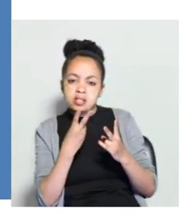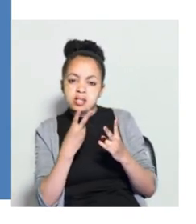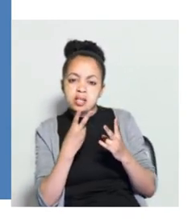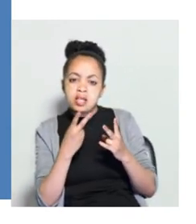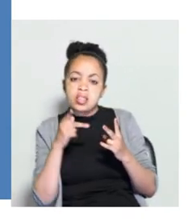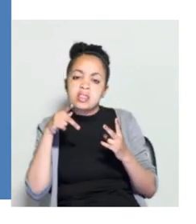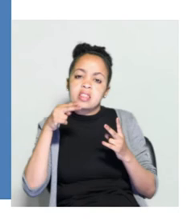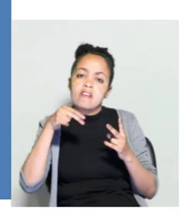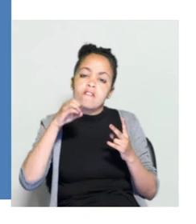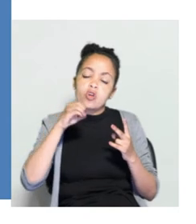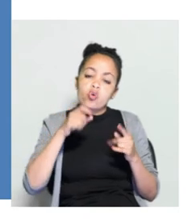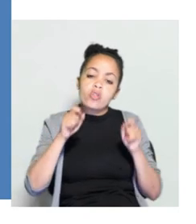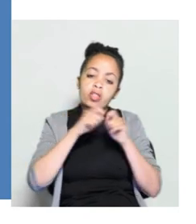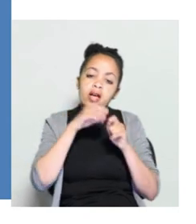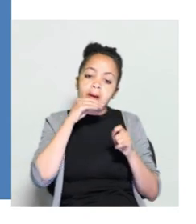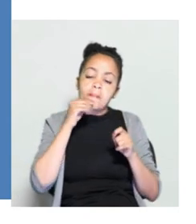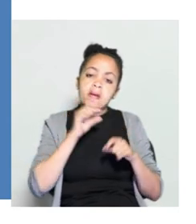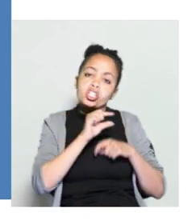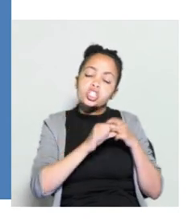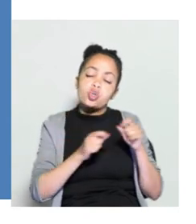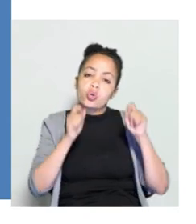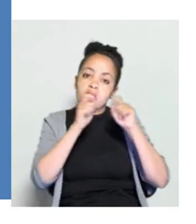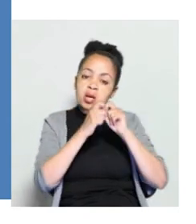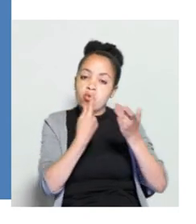and the genotype of this cross.